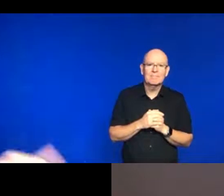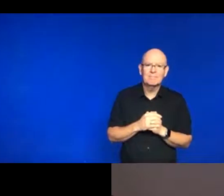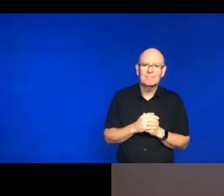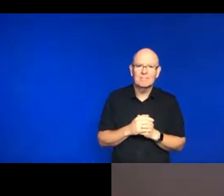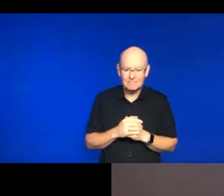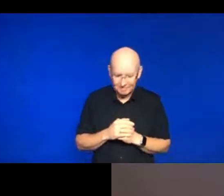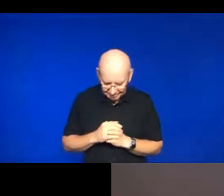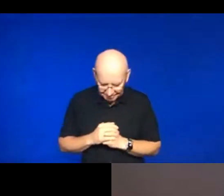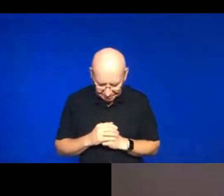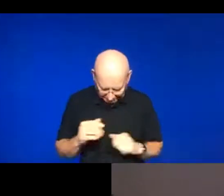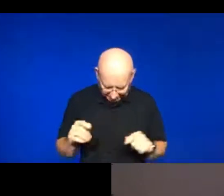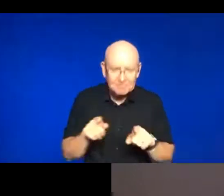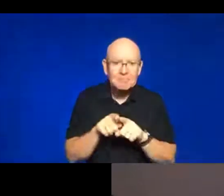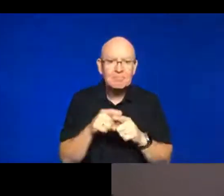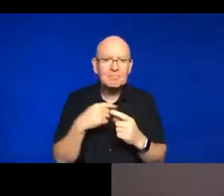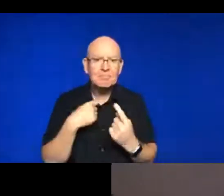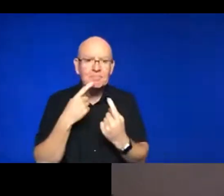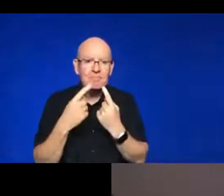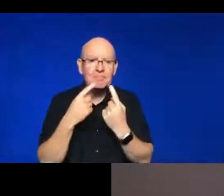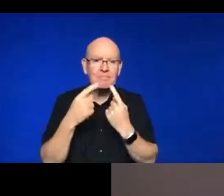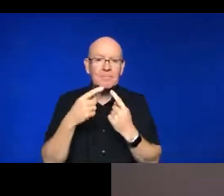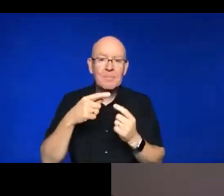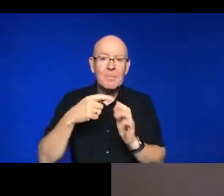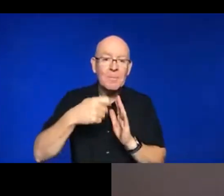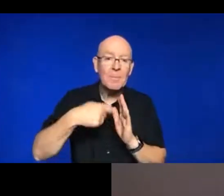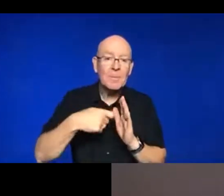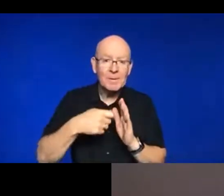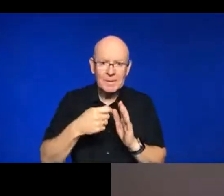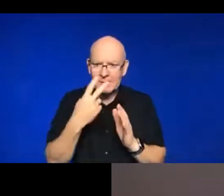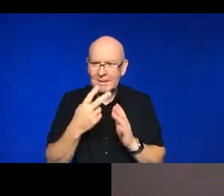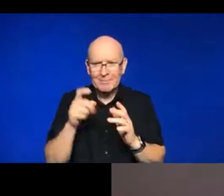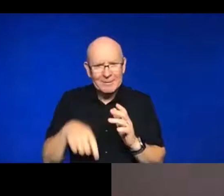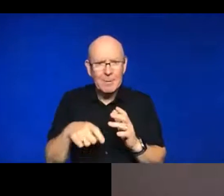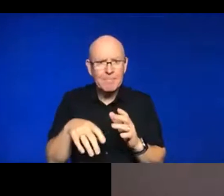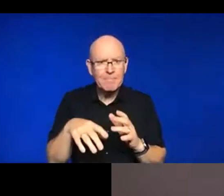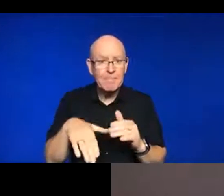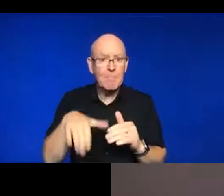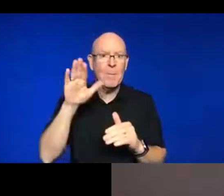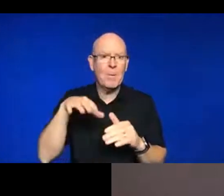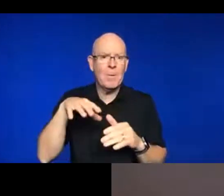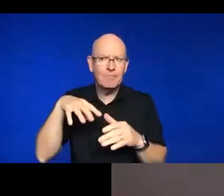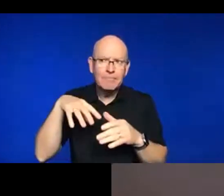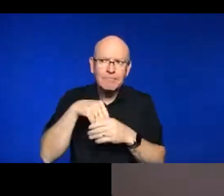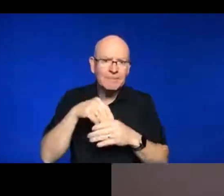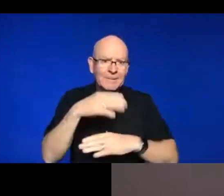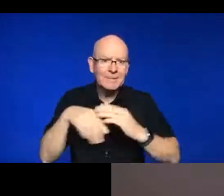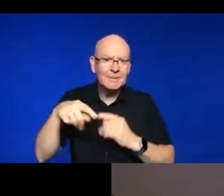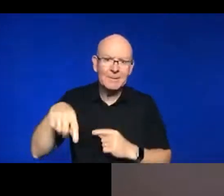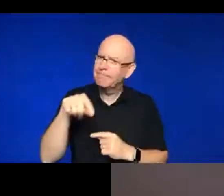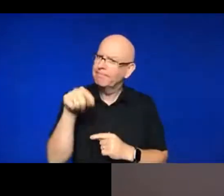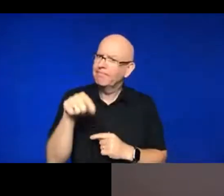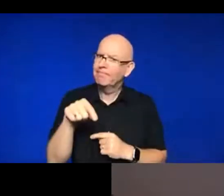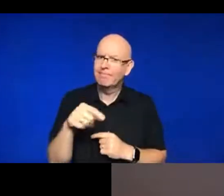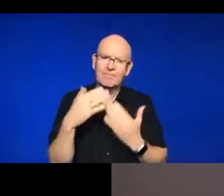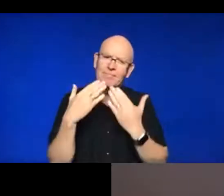your screens. I think that was shown during the presentation itself. Thank you for that. Without